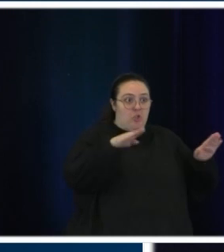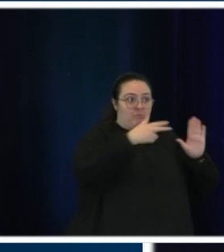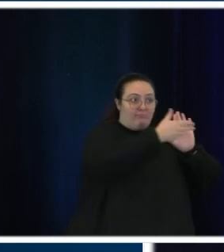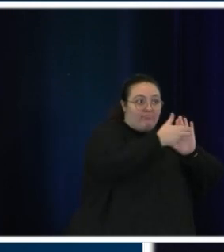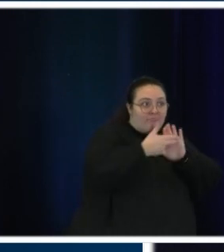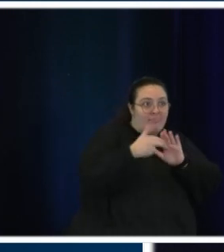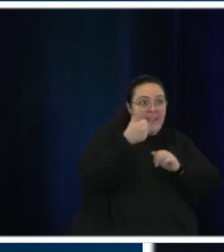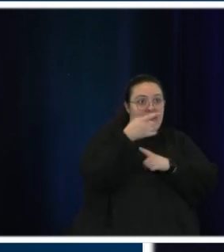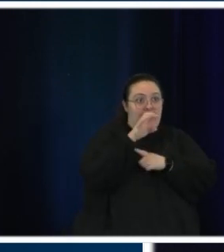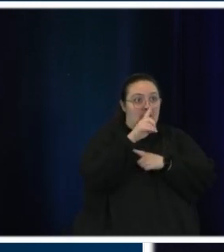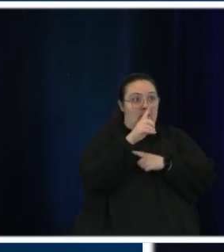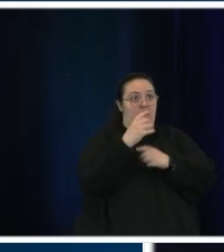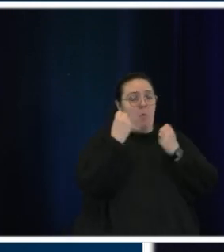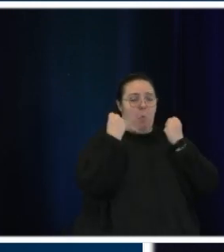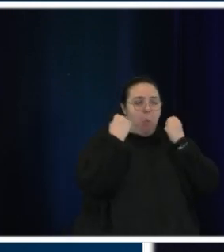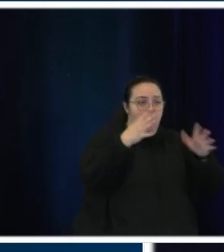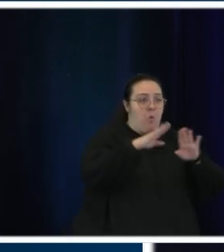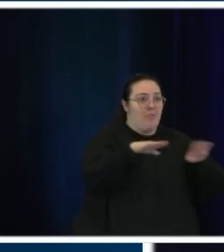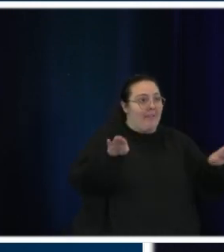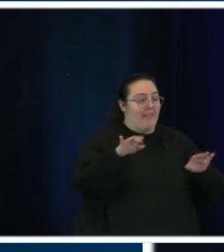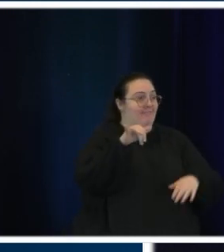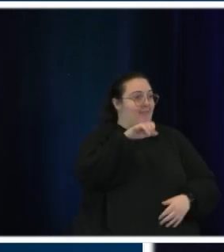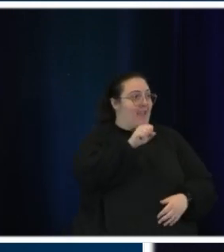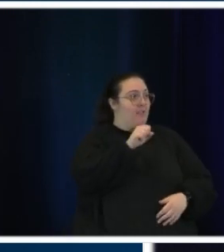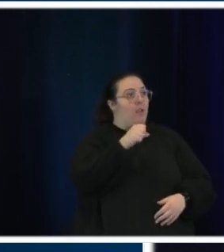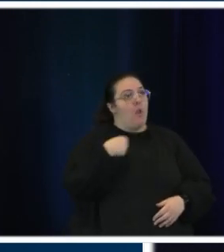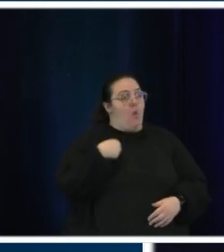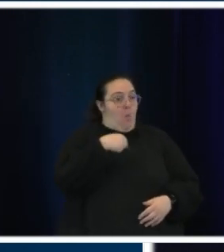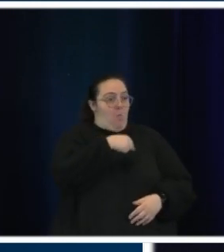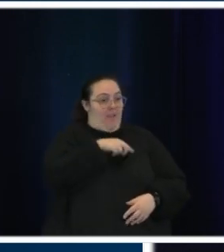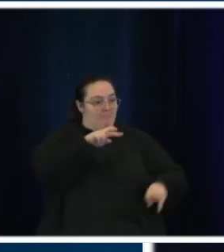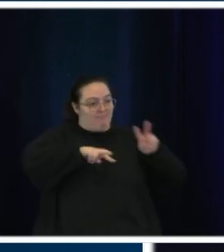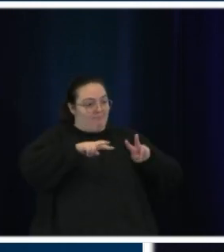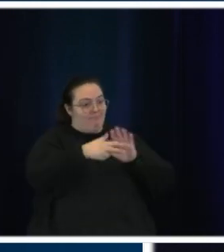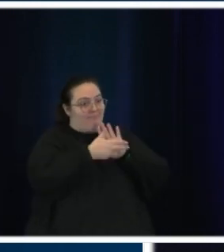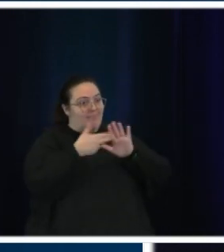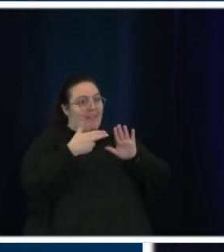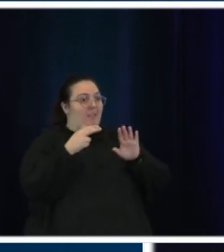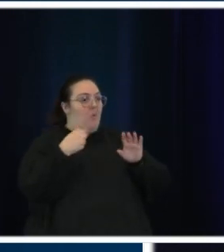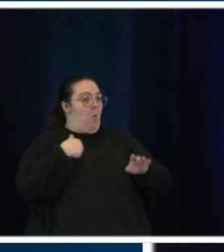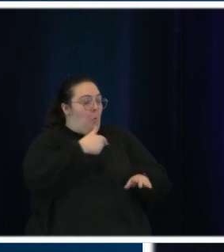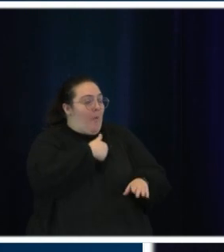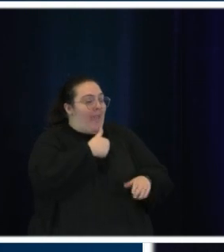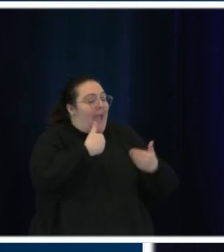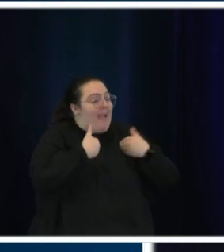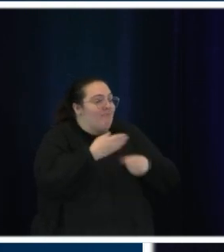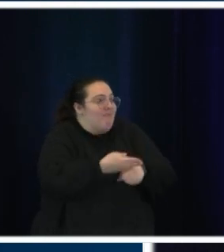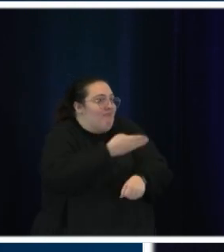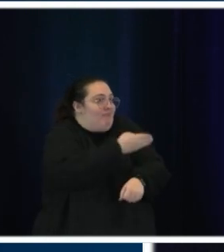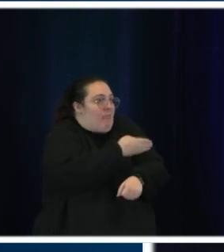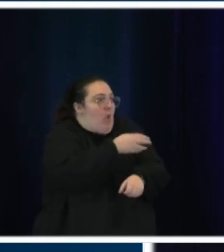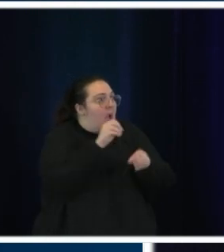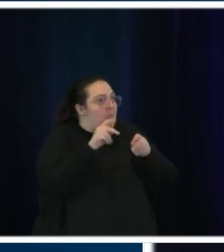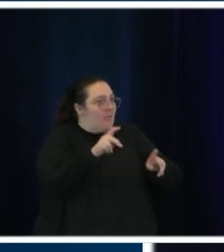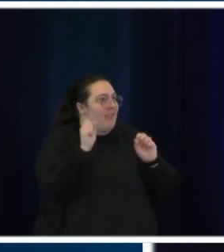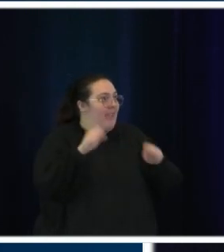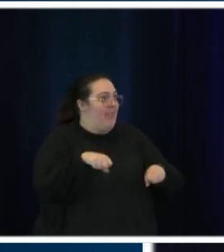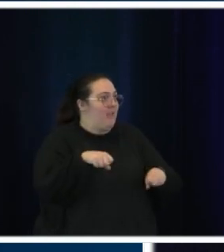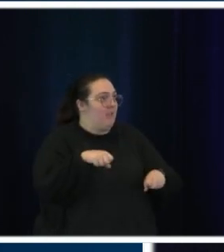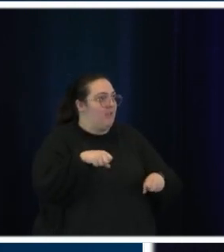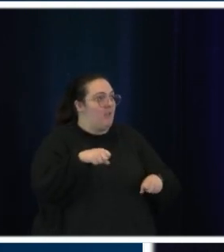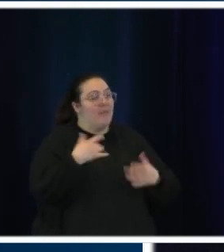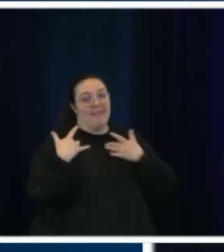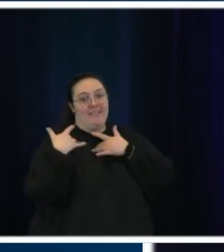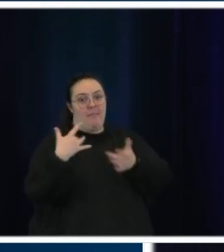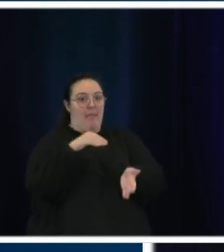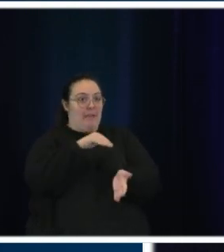is because we are better at diagnosing it and looking for the signs and symptoms. In terms of, is that a knee-jerk reaction for a